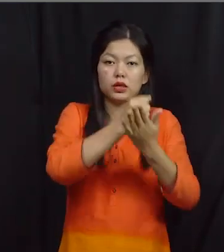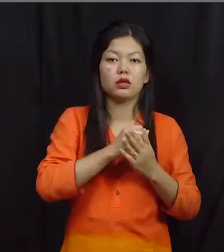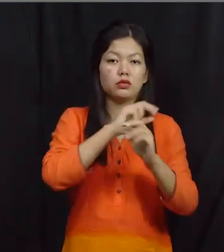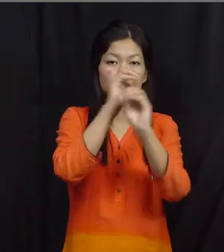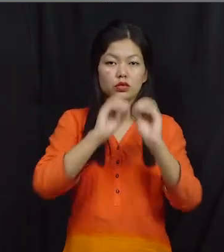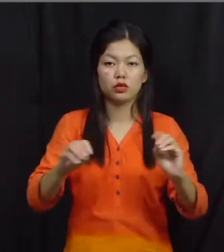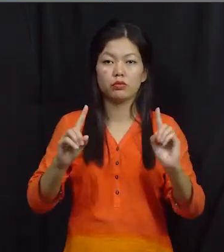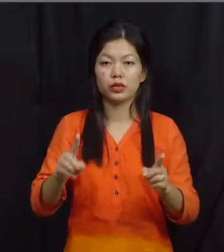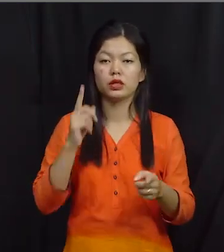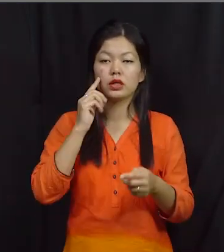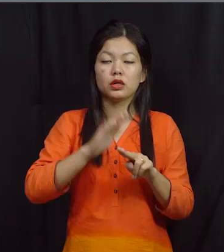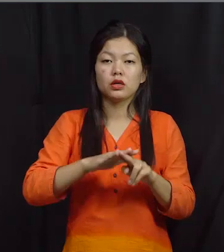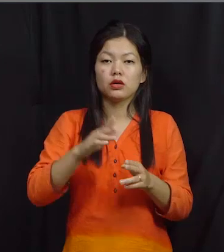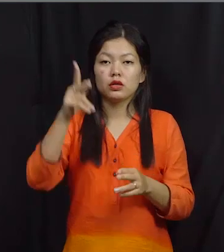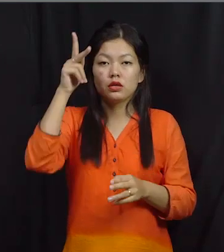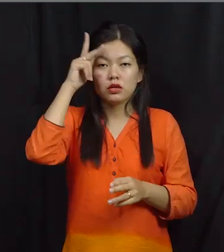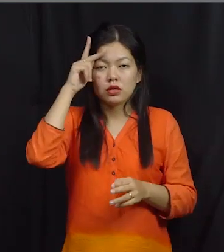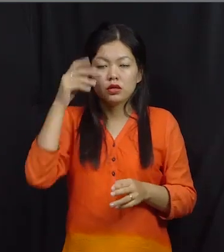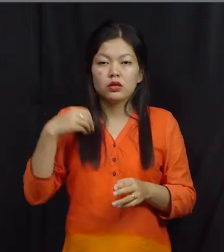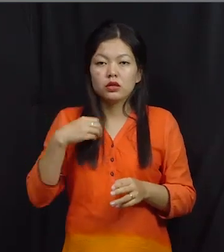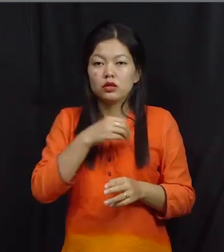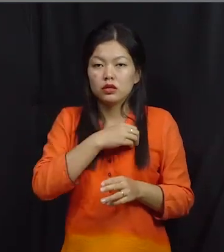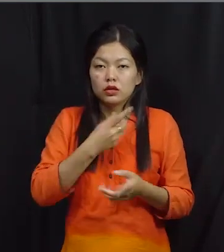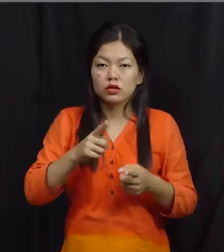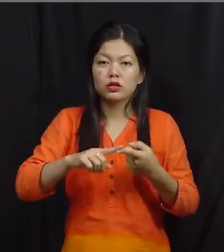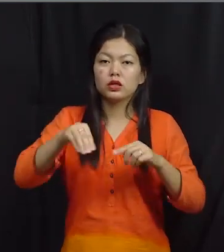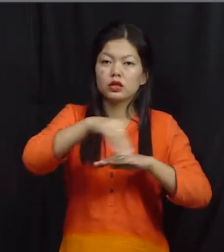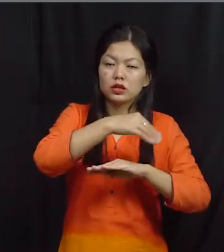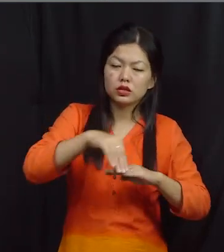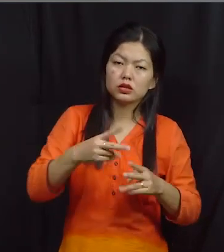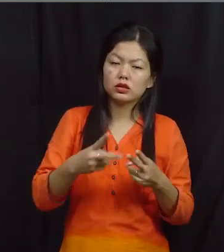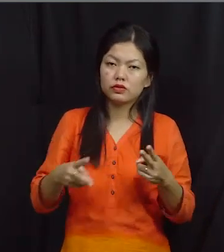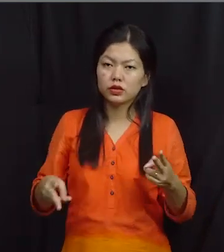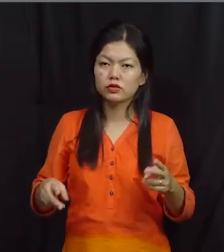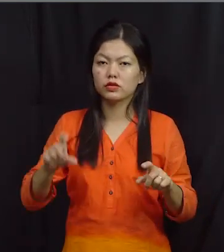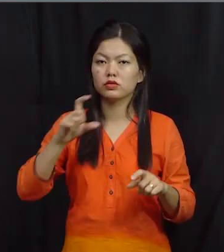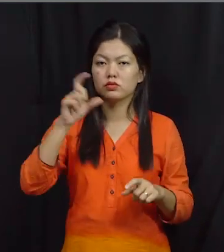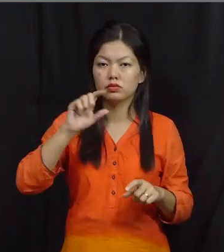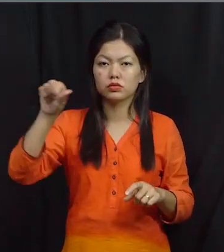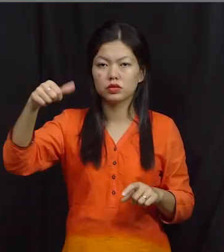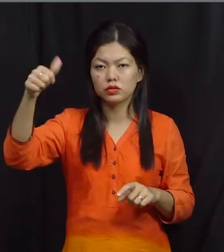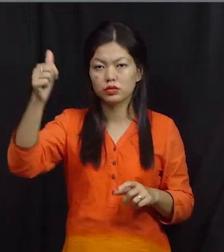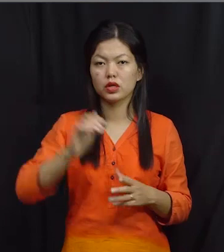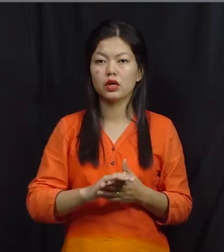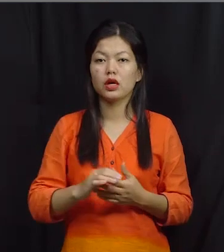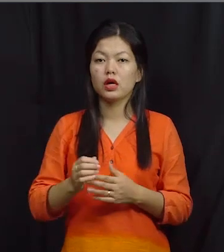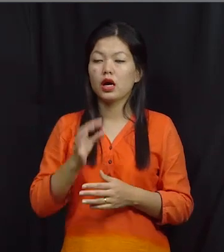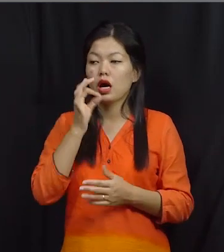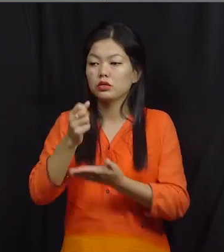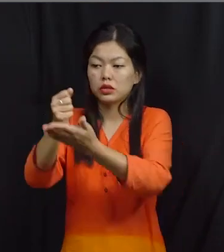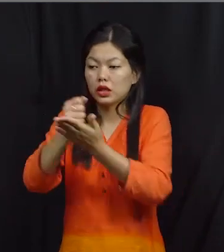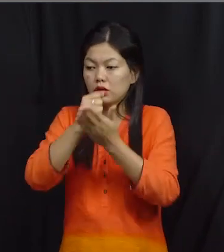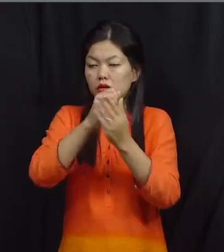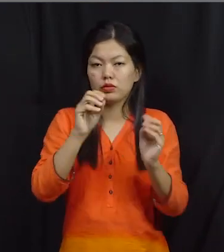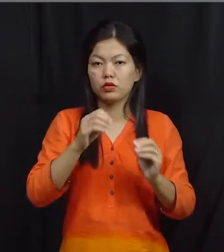it? That is how you become expert in a certain field, isn't it? Example can be not only doctors but teachers,